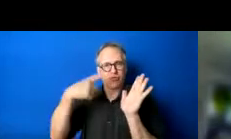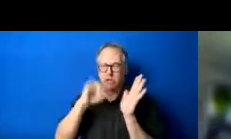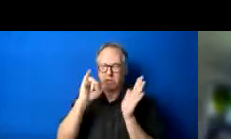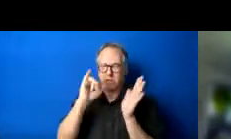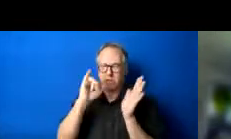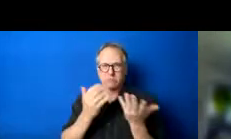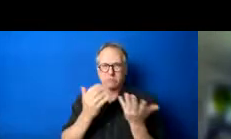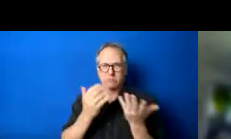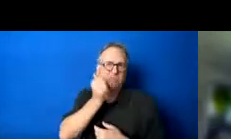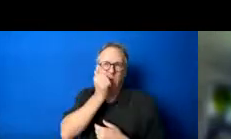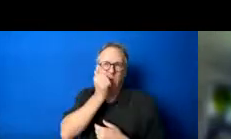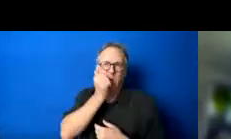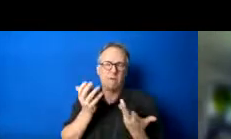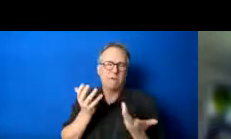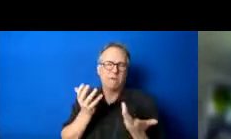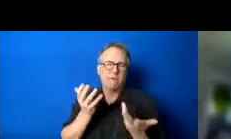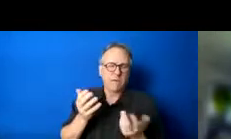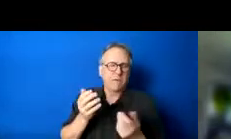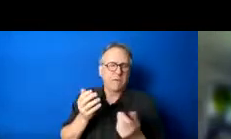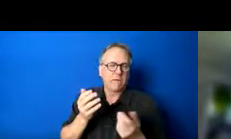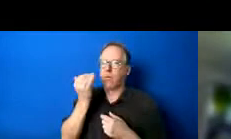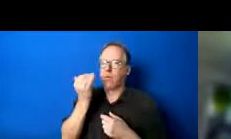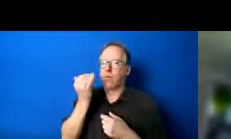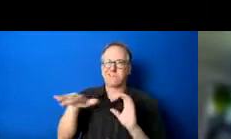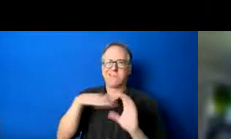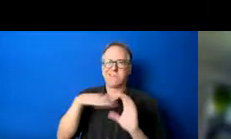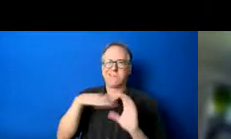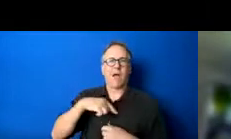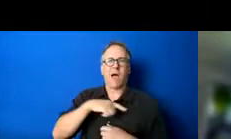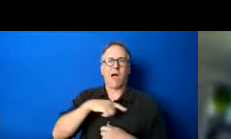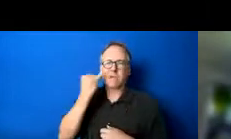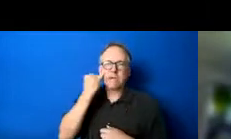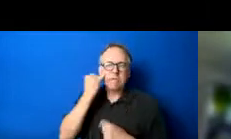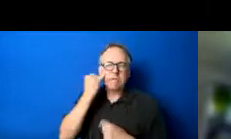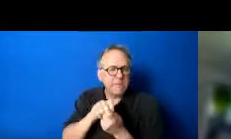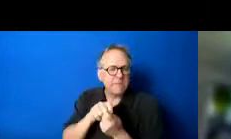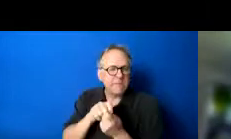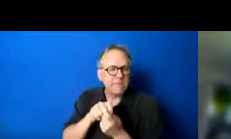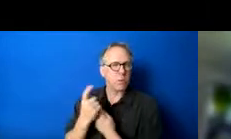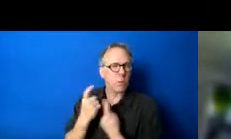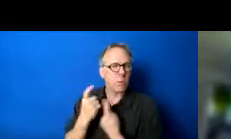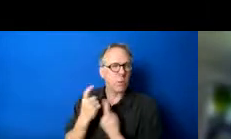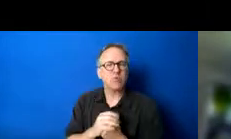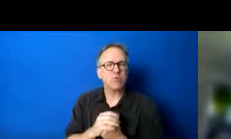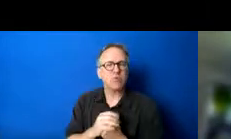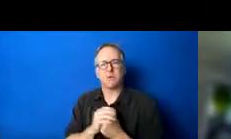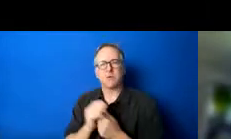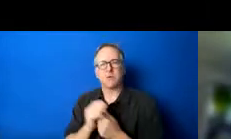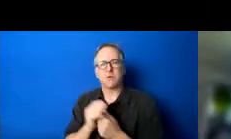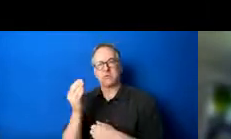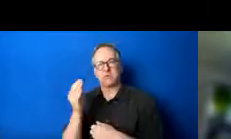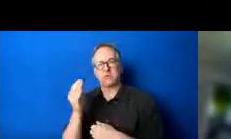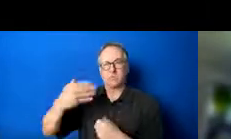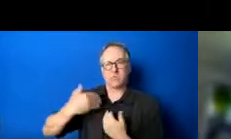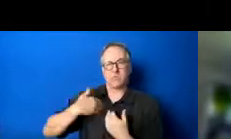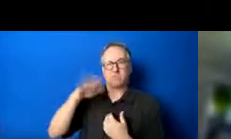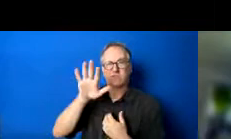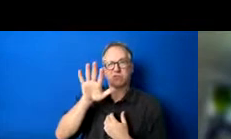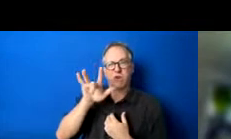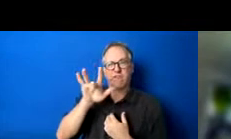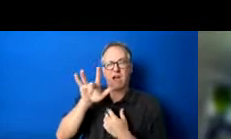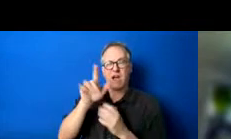every day of the week. So feel free to send us an email if you have specific questions. And it looks like we have 25 minutes left for